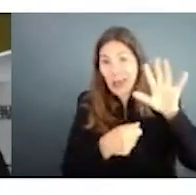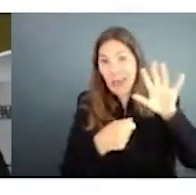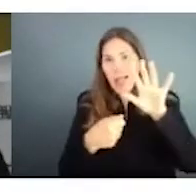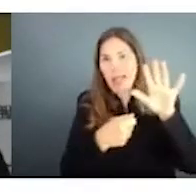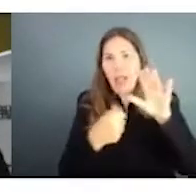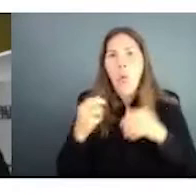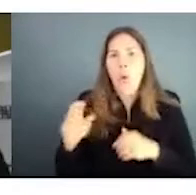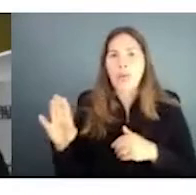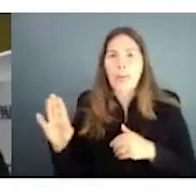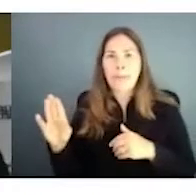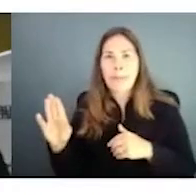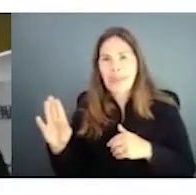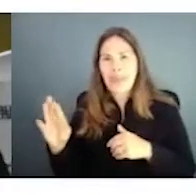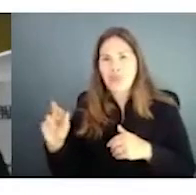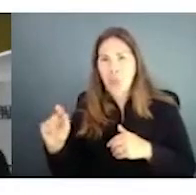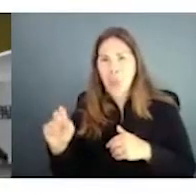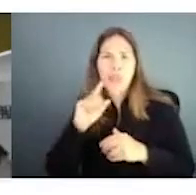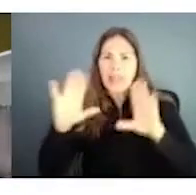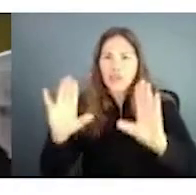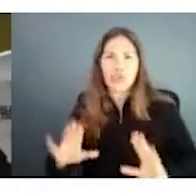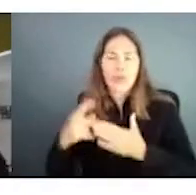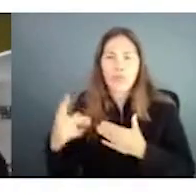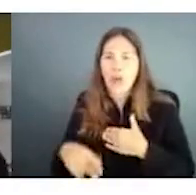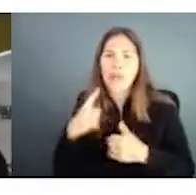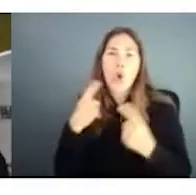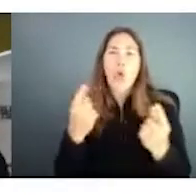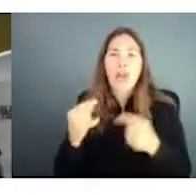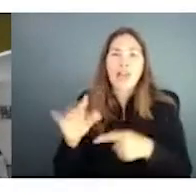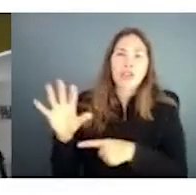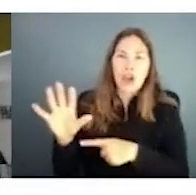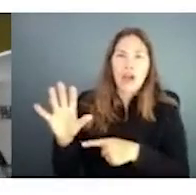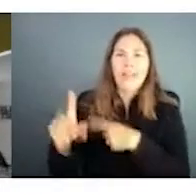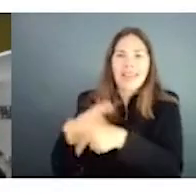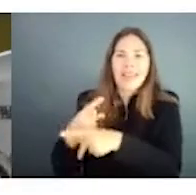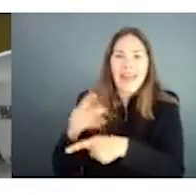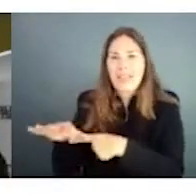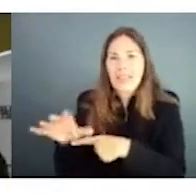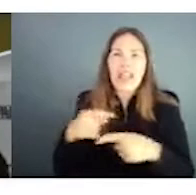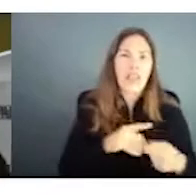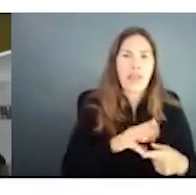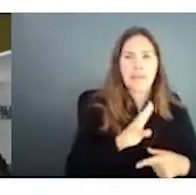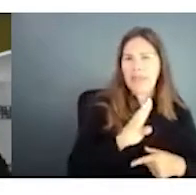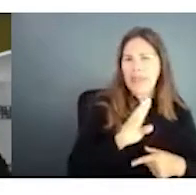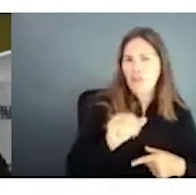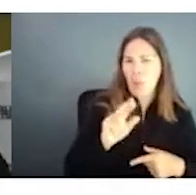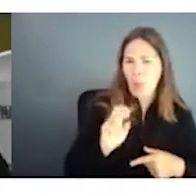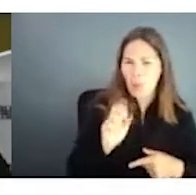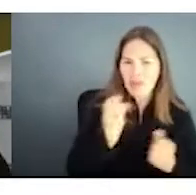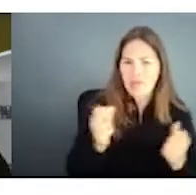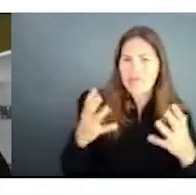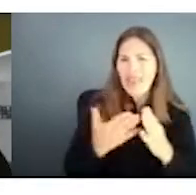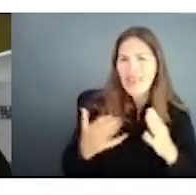B-roll project is a great project, right? First, they do a shot type video and then B-roll. And so that's a lot of that sort of